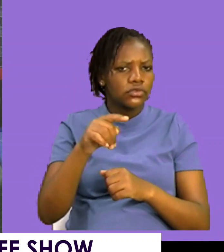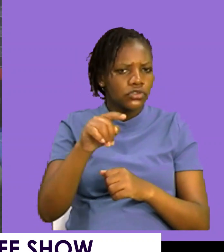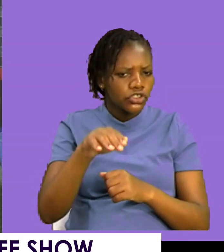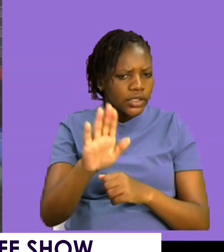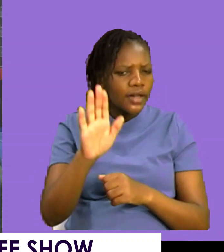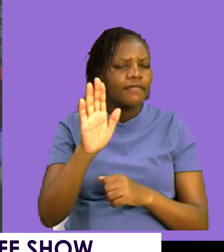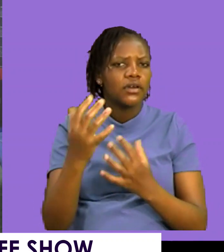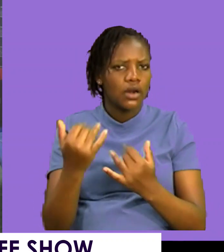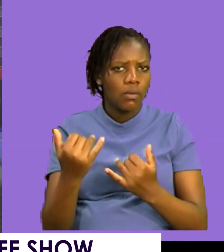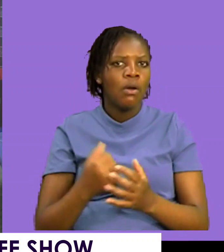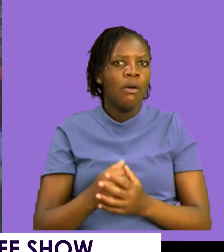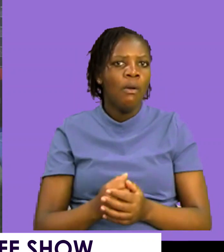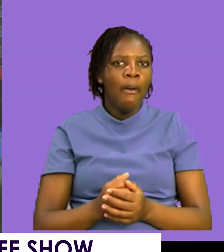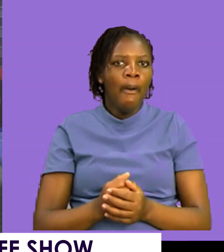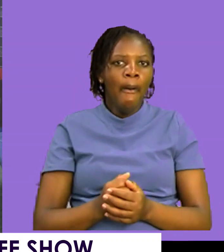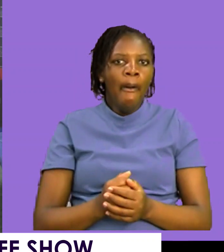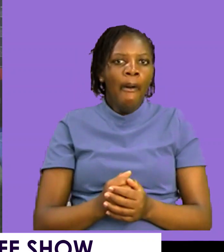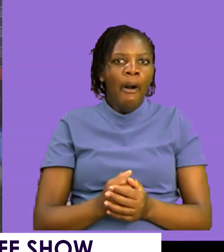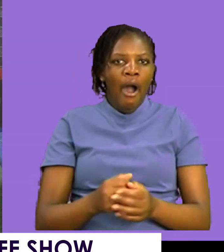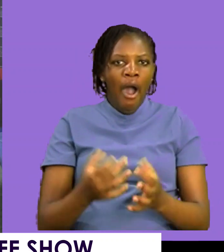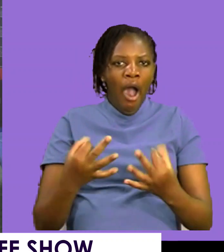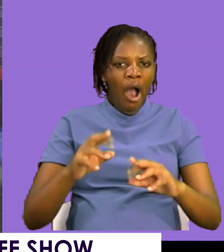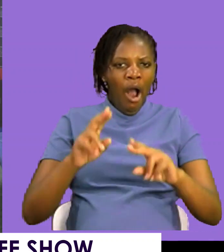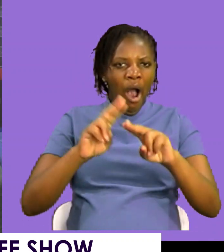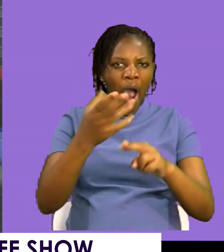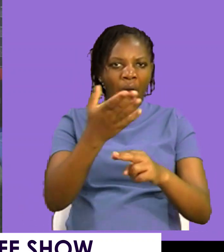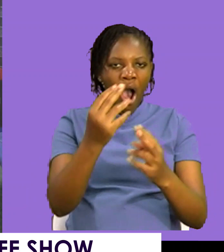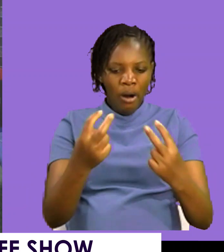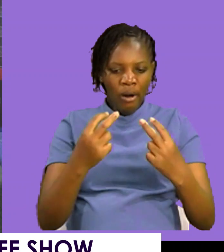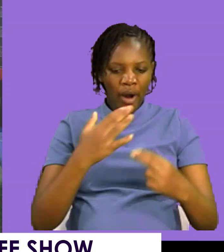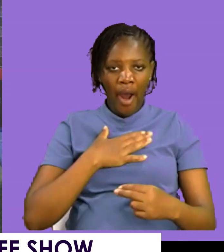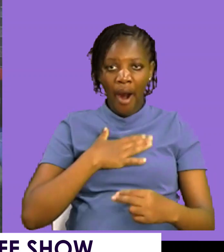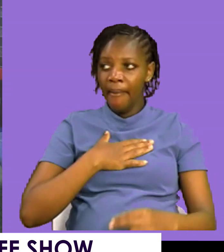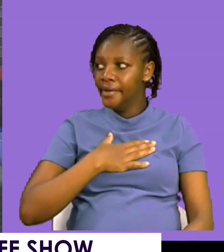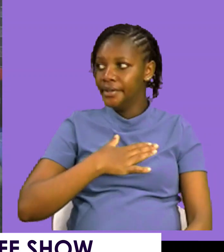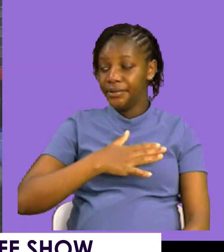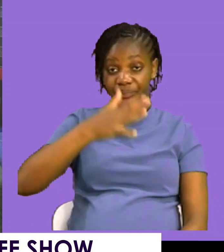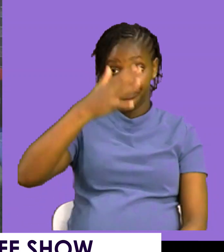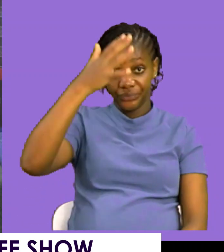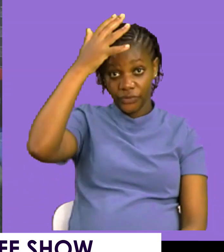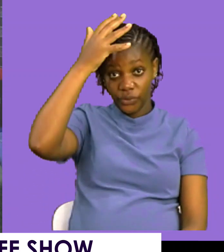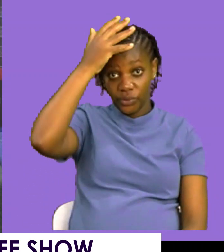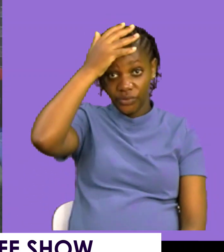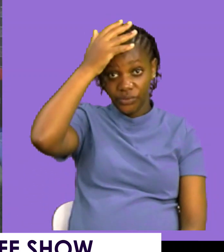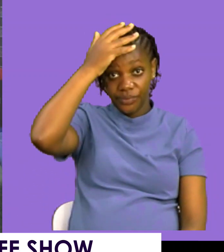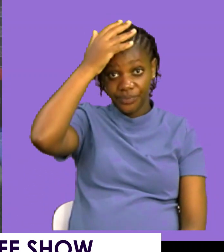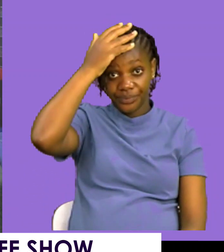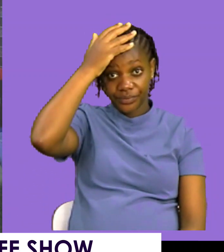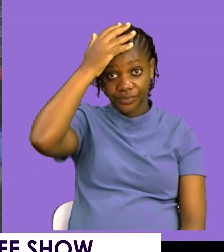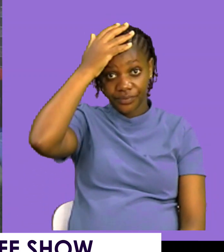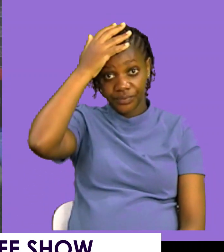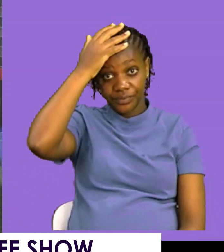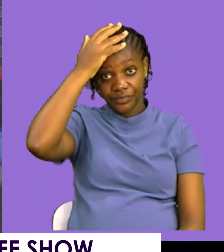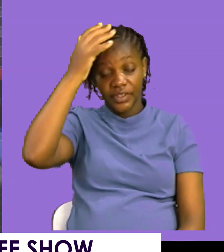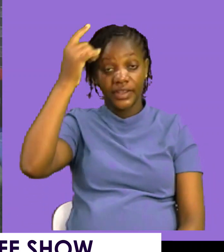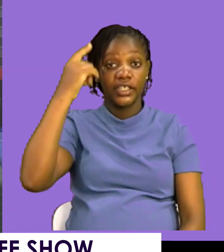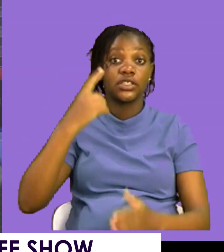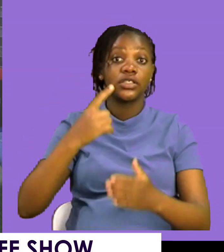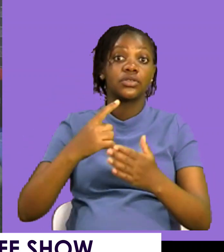about yourself? If you're seated watching me, just hold your head. This is self-awareness.